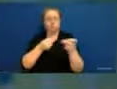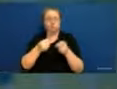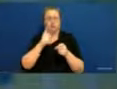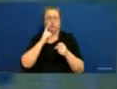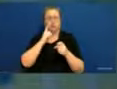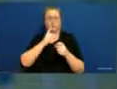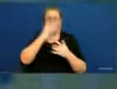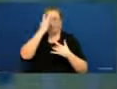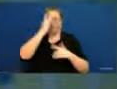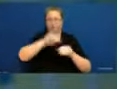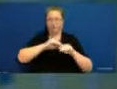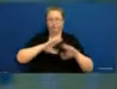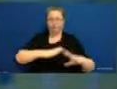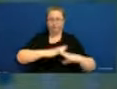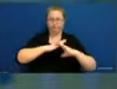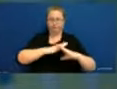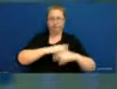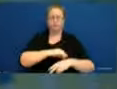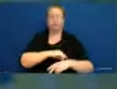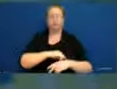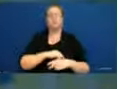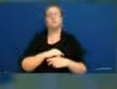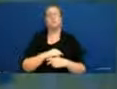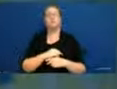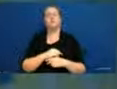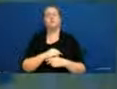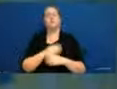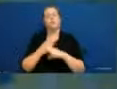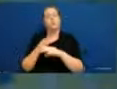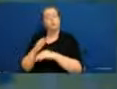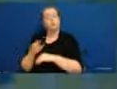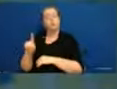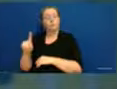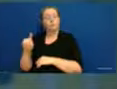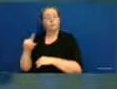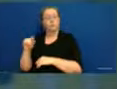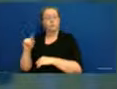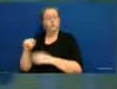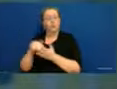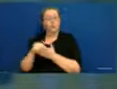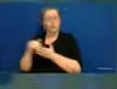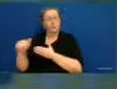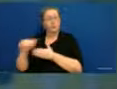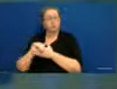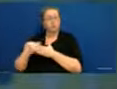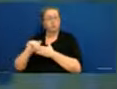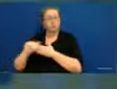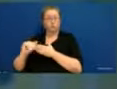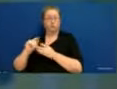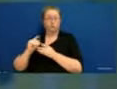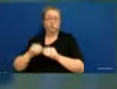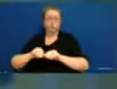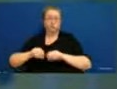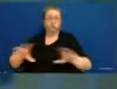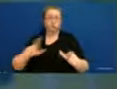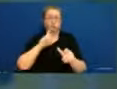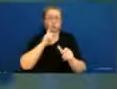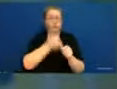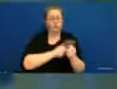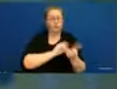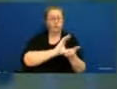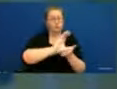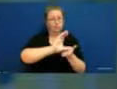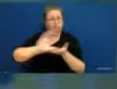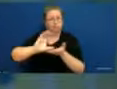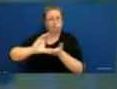and infection prevention control, which is the first 2,000 of those FTEs, and more than $120 million has been distributed